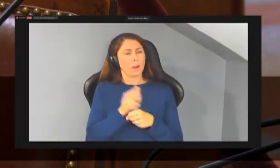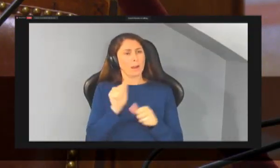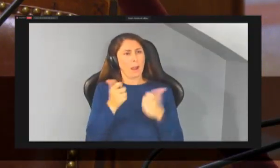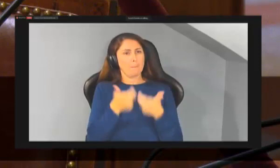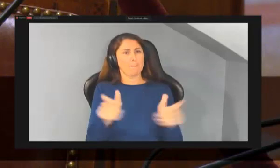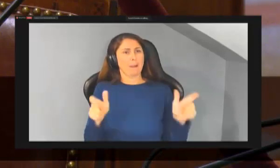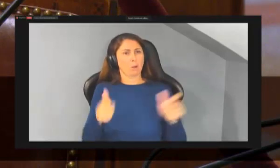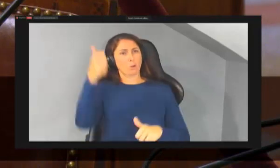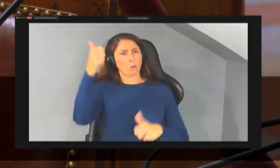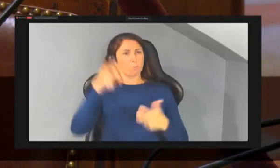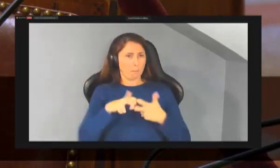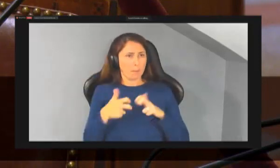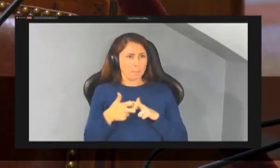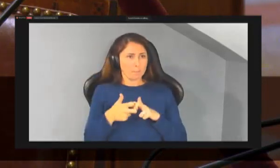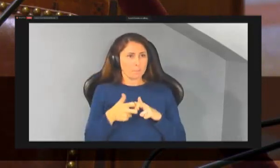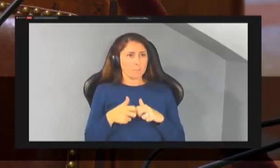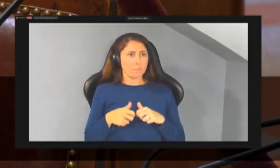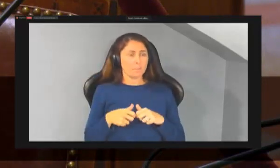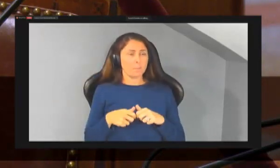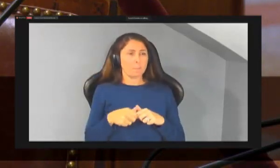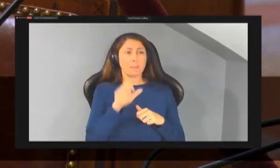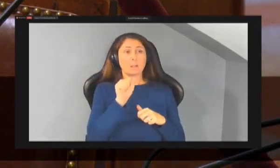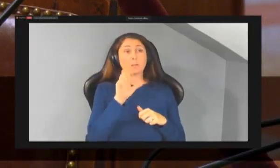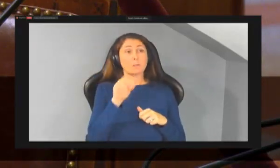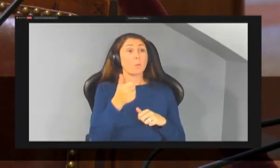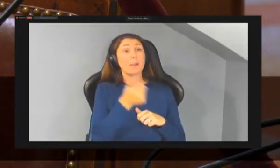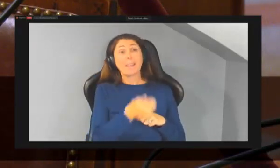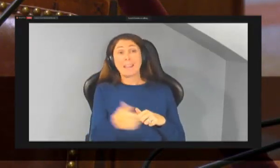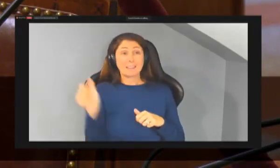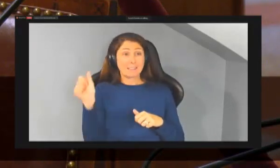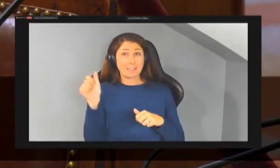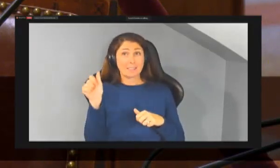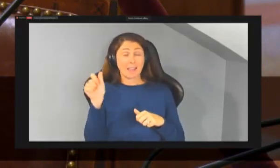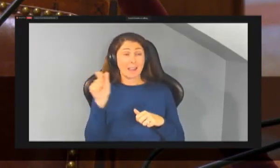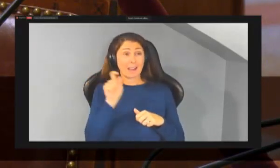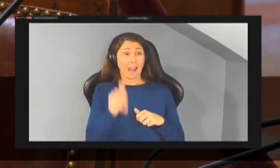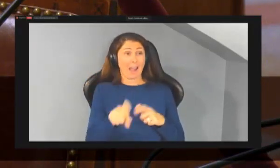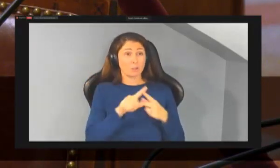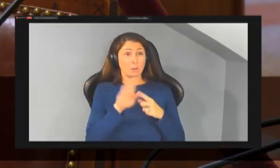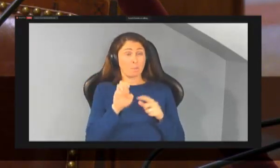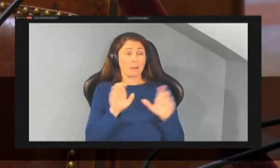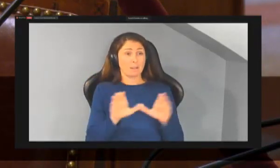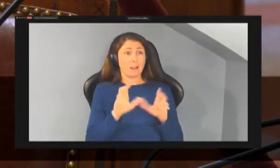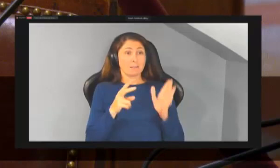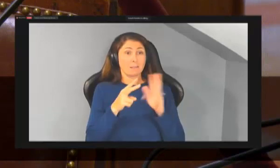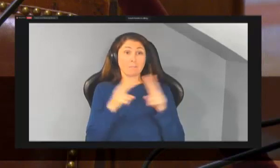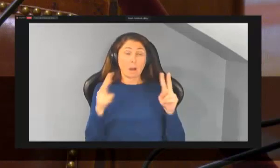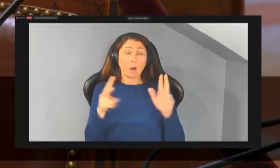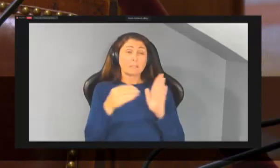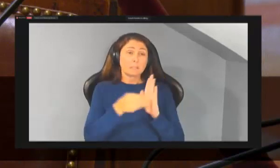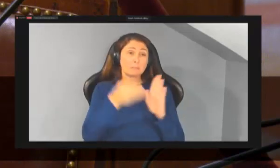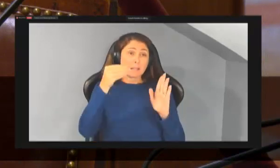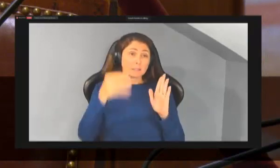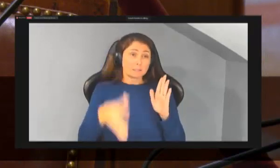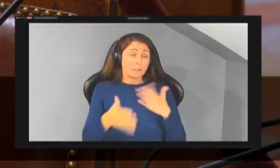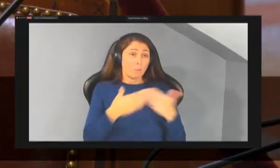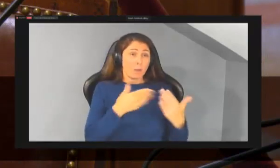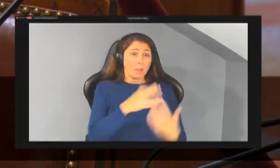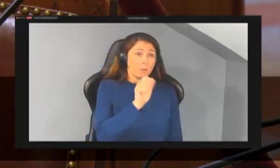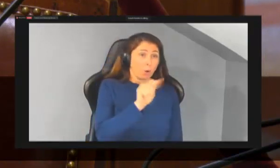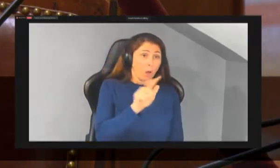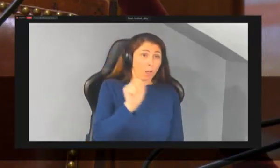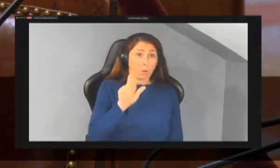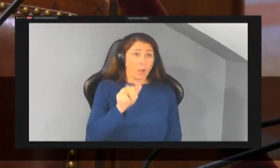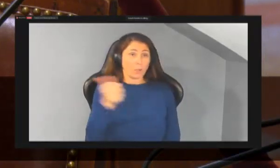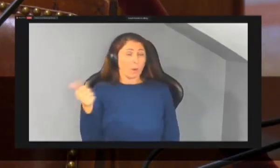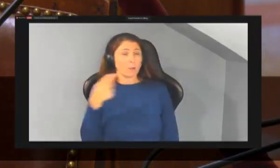problem. And so anything has to be done in a very expensive way, whether it's a call or otherwise, because you have to